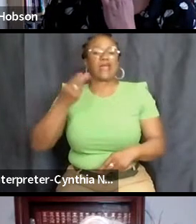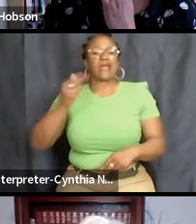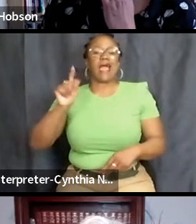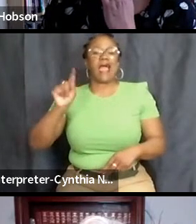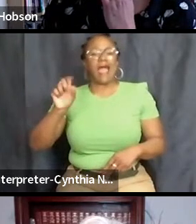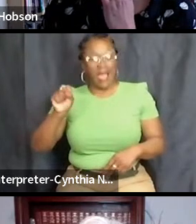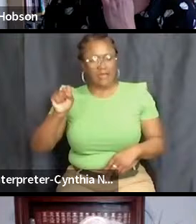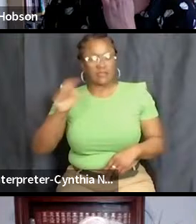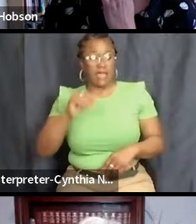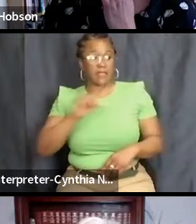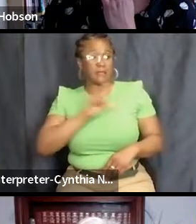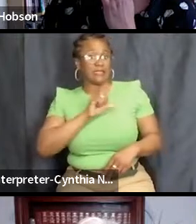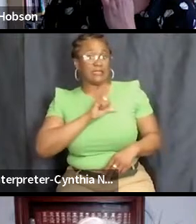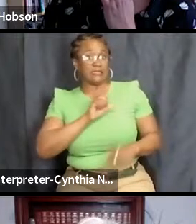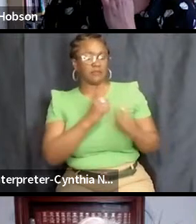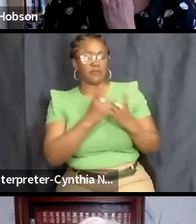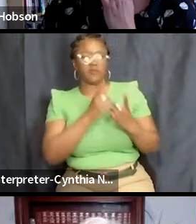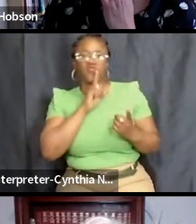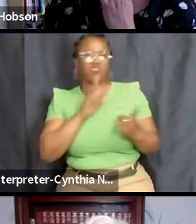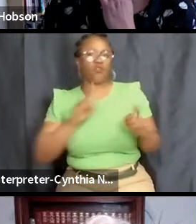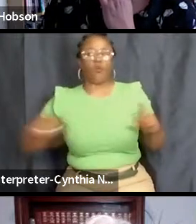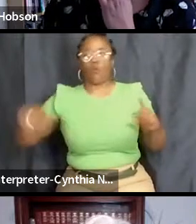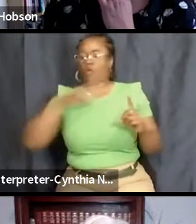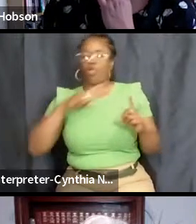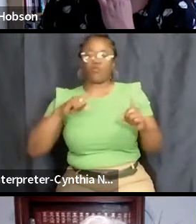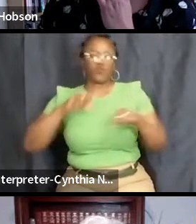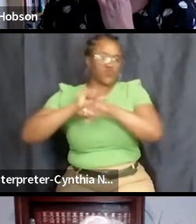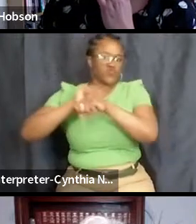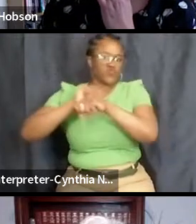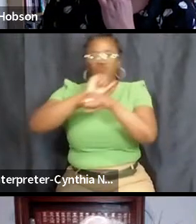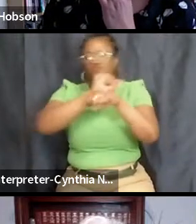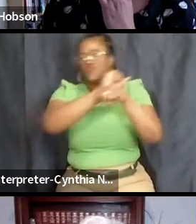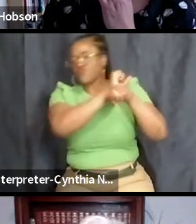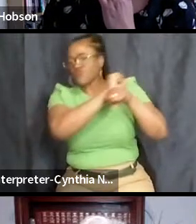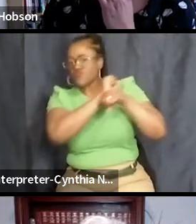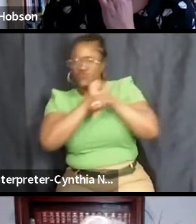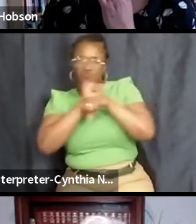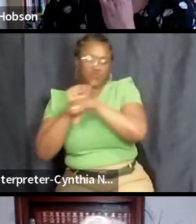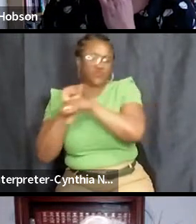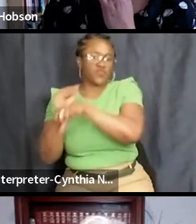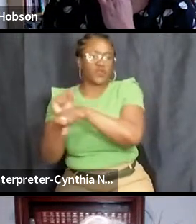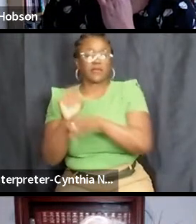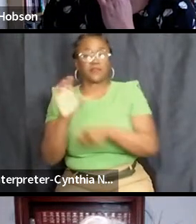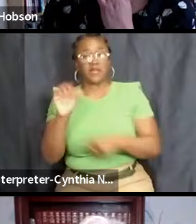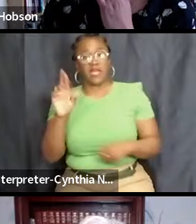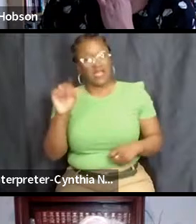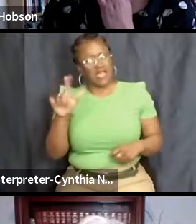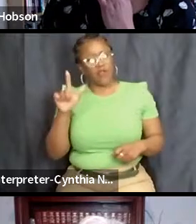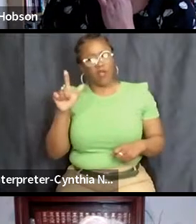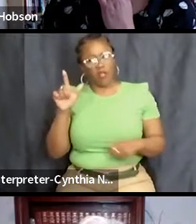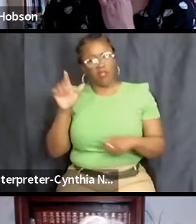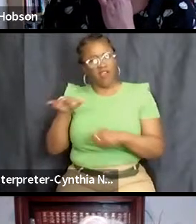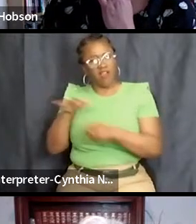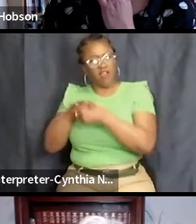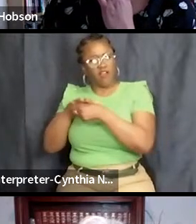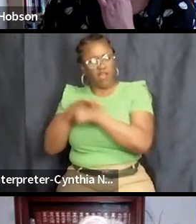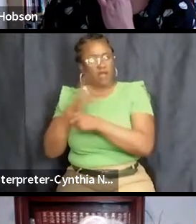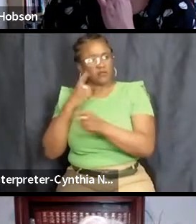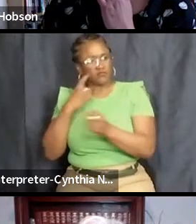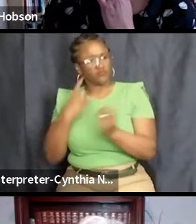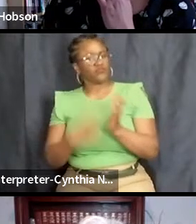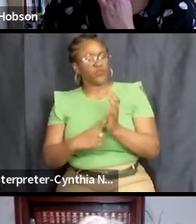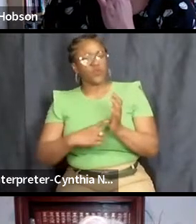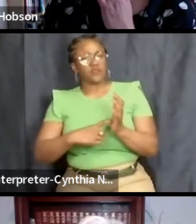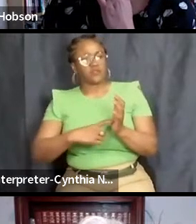department were all very much working in tandem. And Cairo had witnessed a series, just like all the other cities